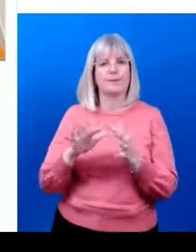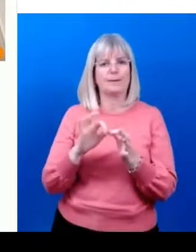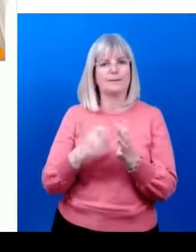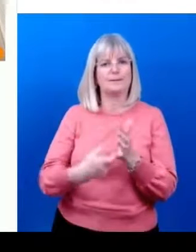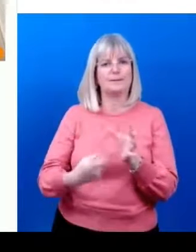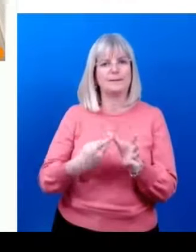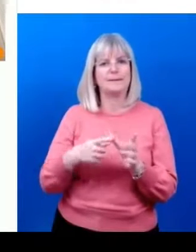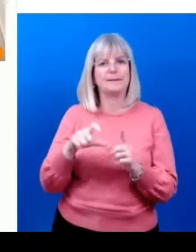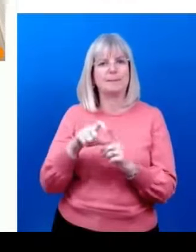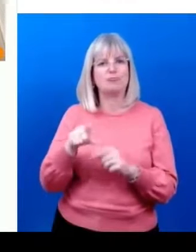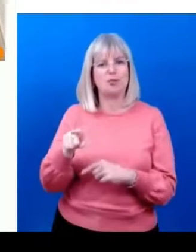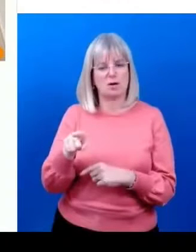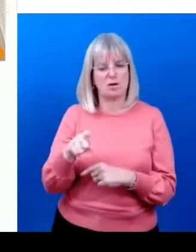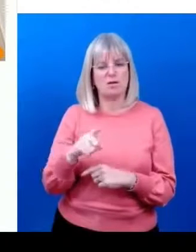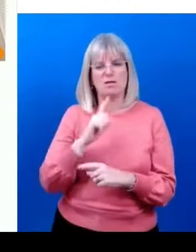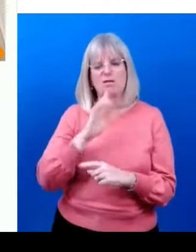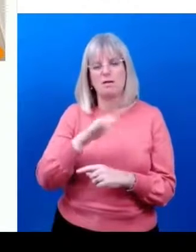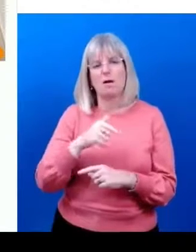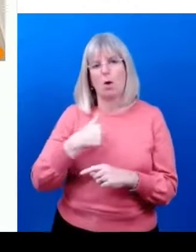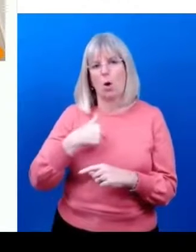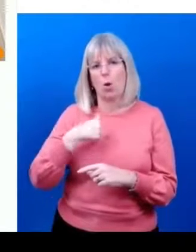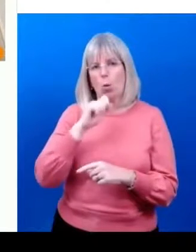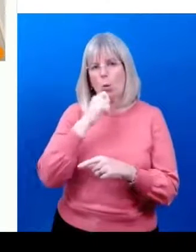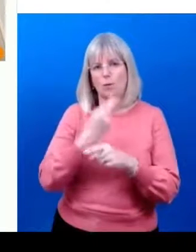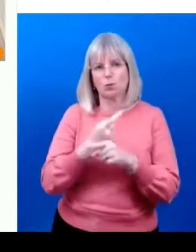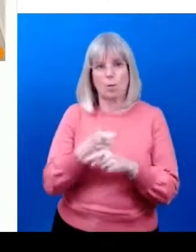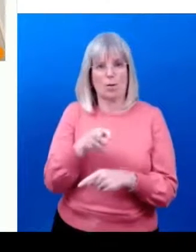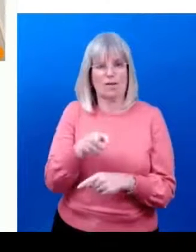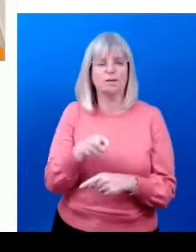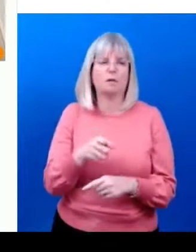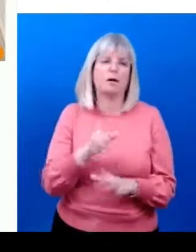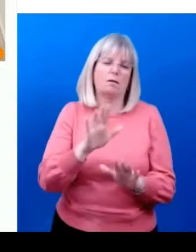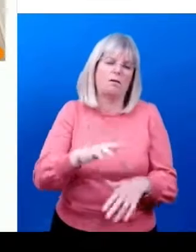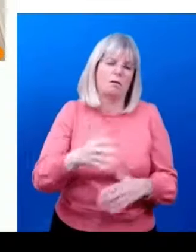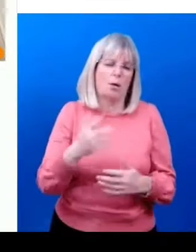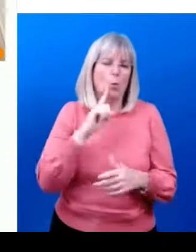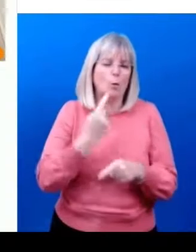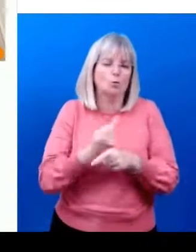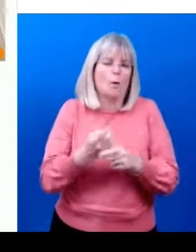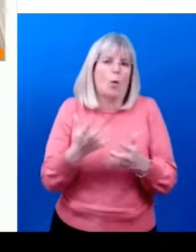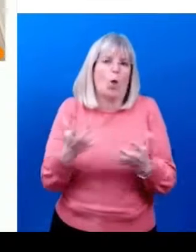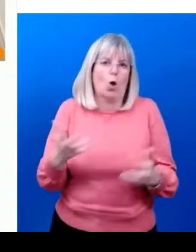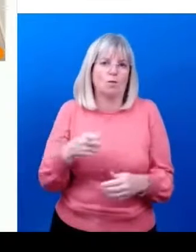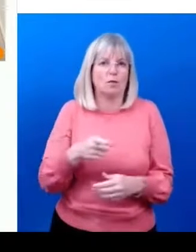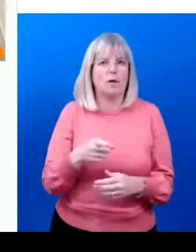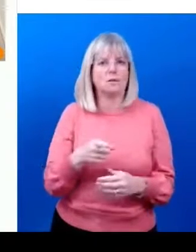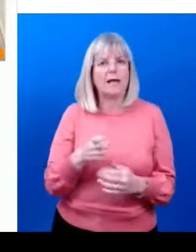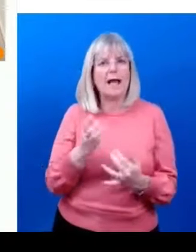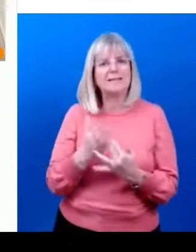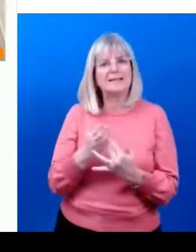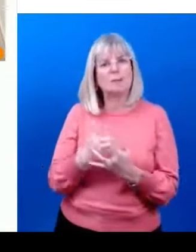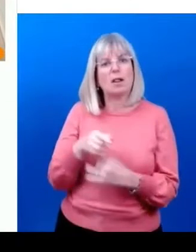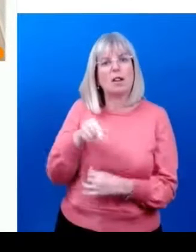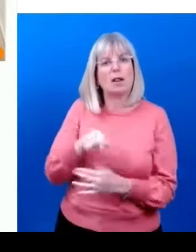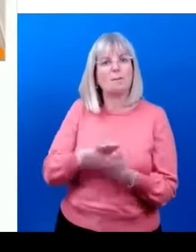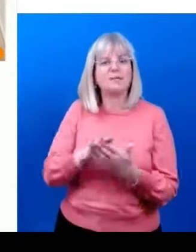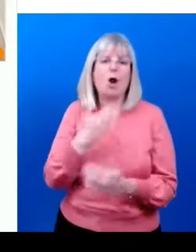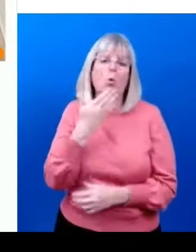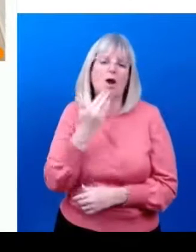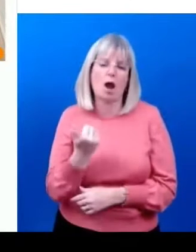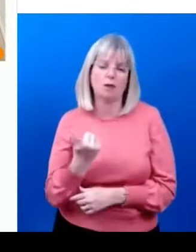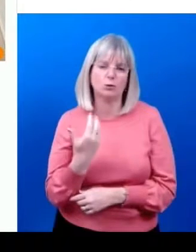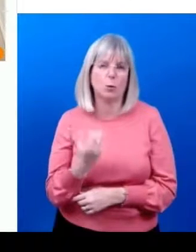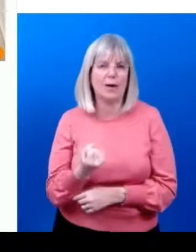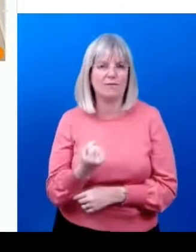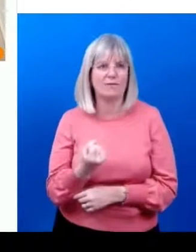lot at my new nonprofit, Billion Strong, but accessibility is not a nice to have. It is not something that you have to remember to add